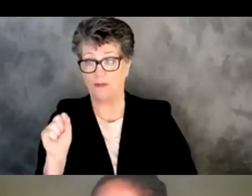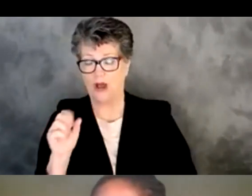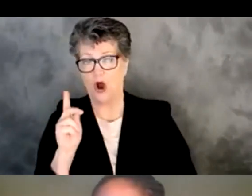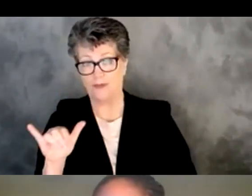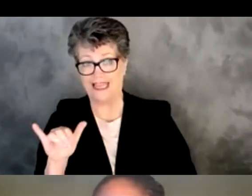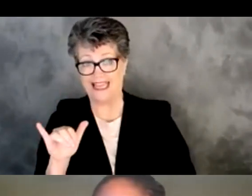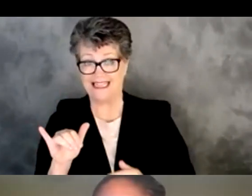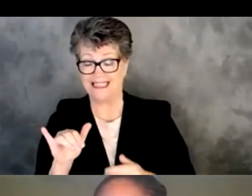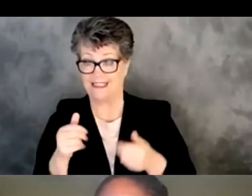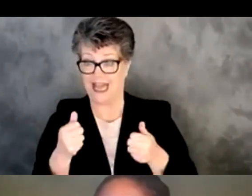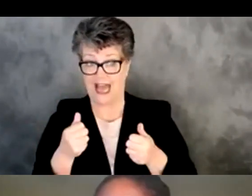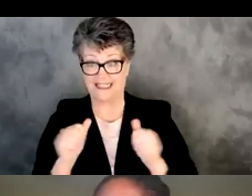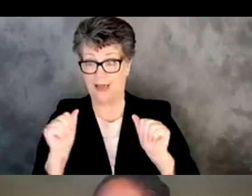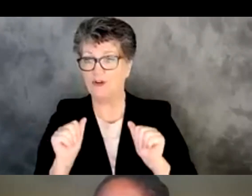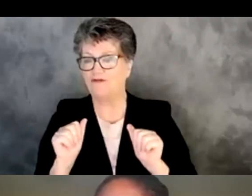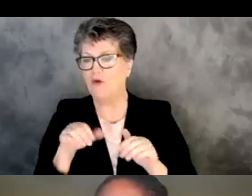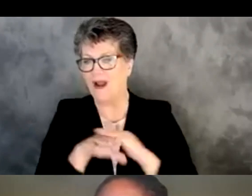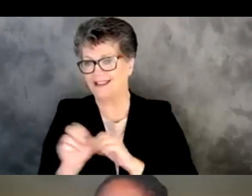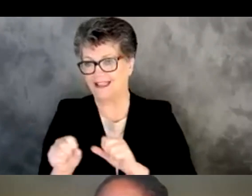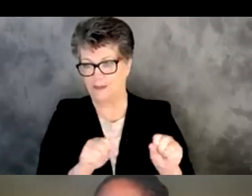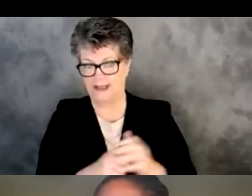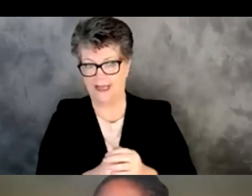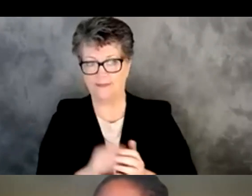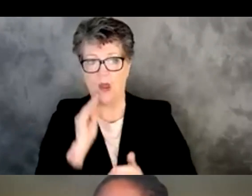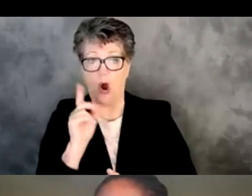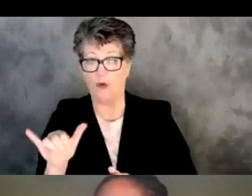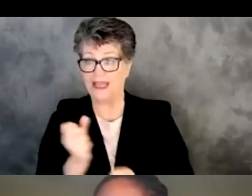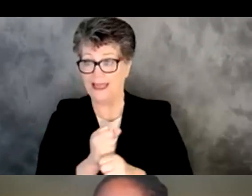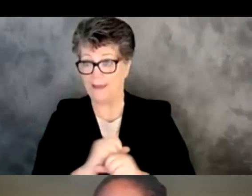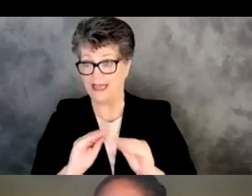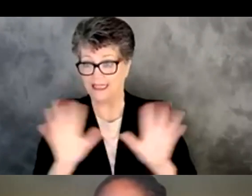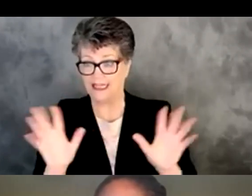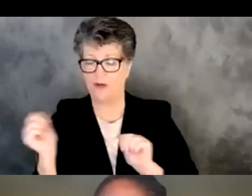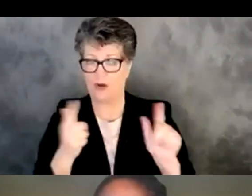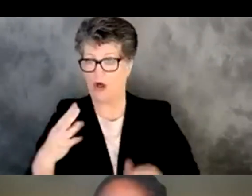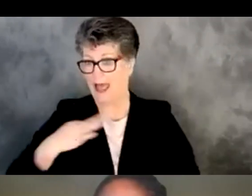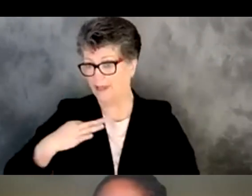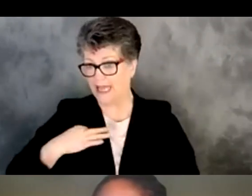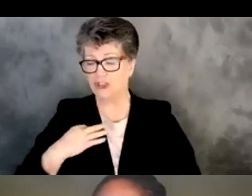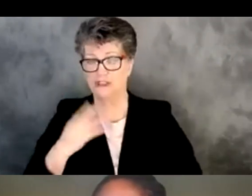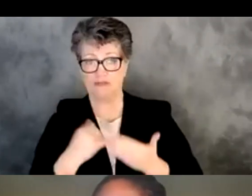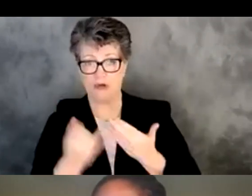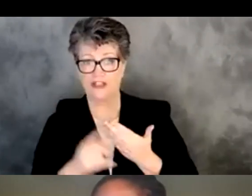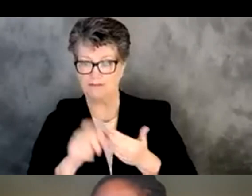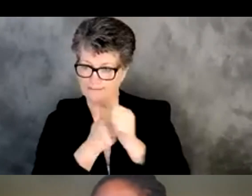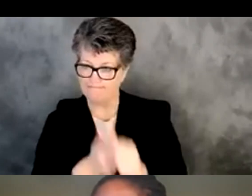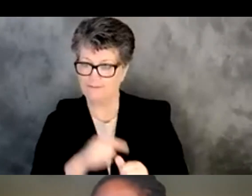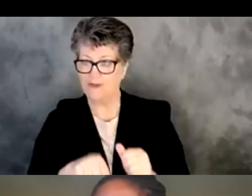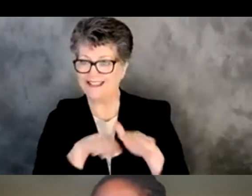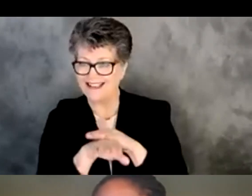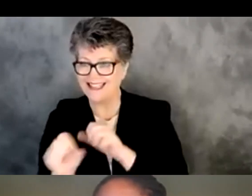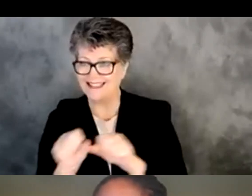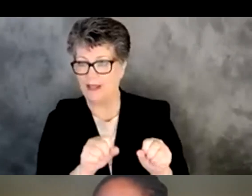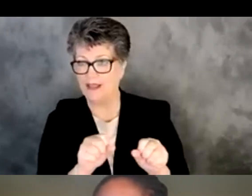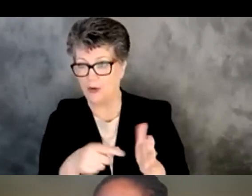to accessibility. First, the HomeKey program makes clear that all applications and projects must adhere to the accessibility